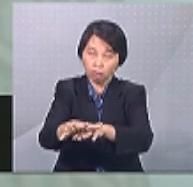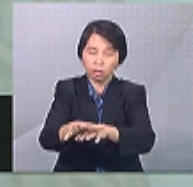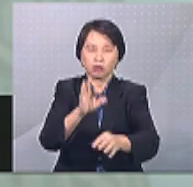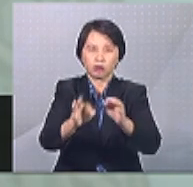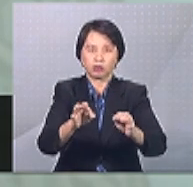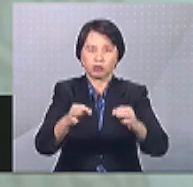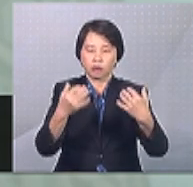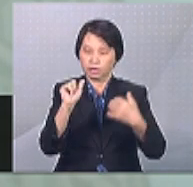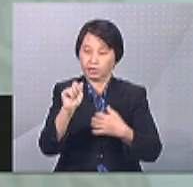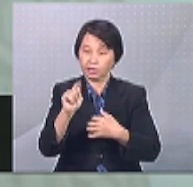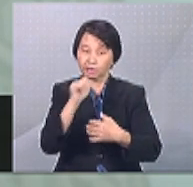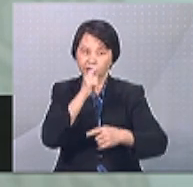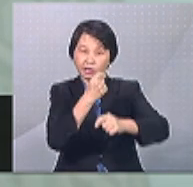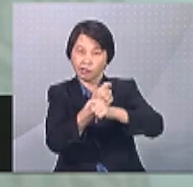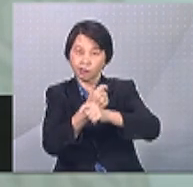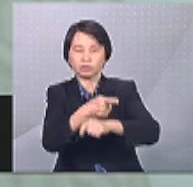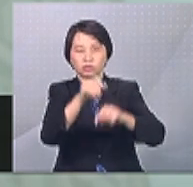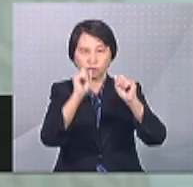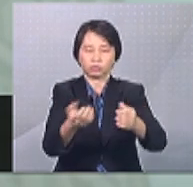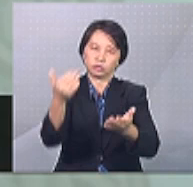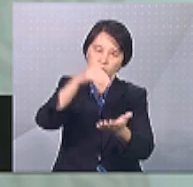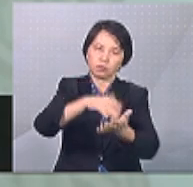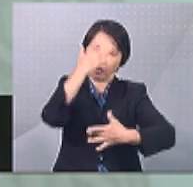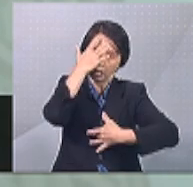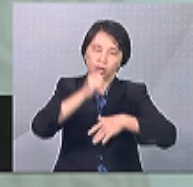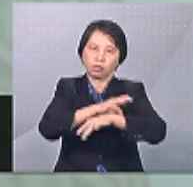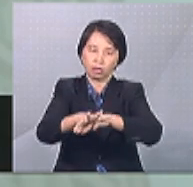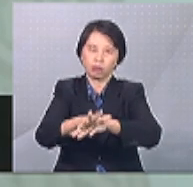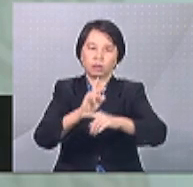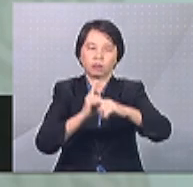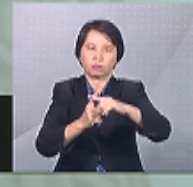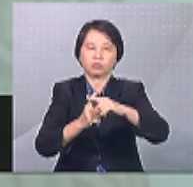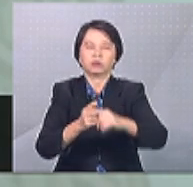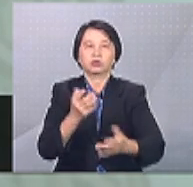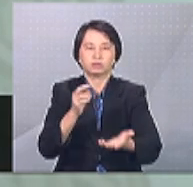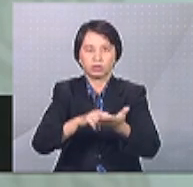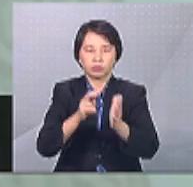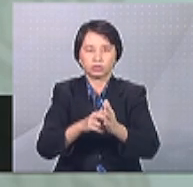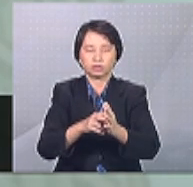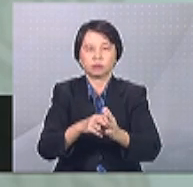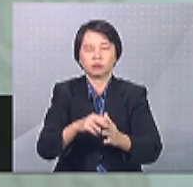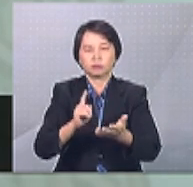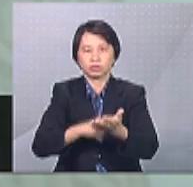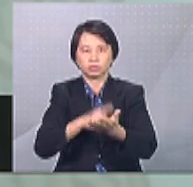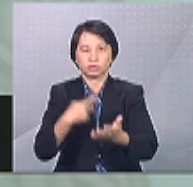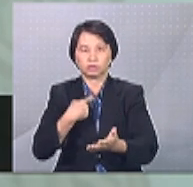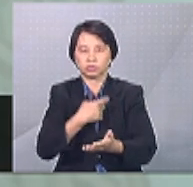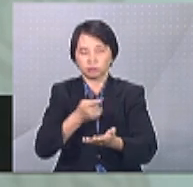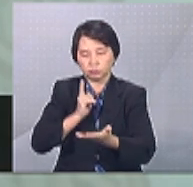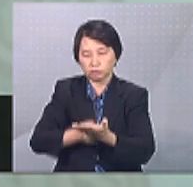antibody is not protective, so they can be reinfected again. Or they mean sometimes, as we have discussed